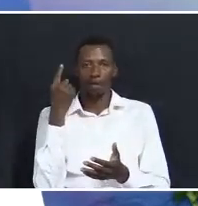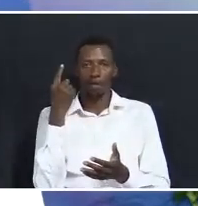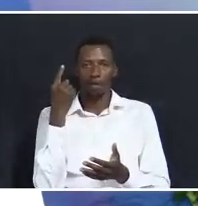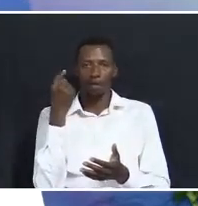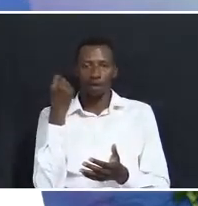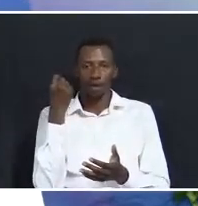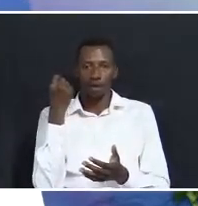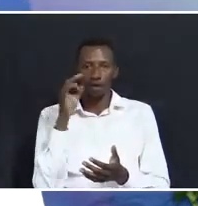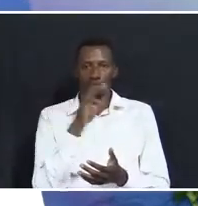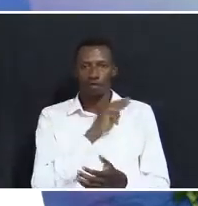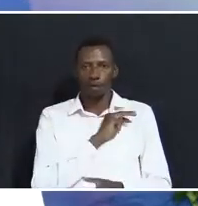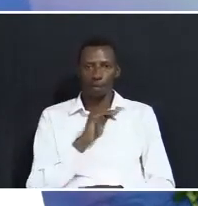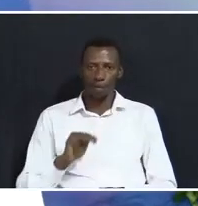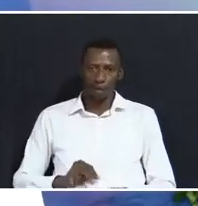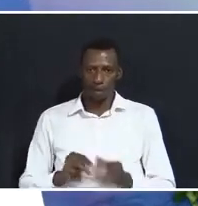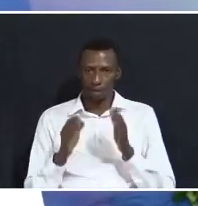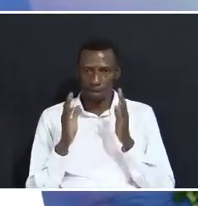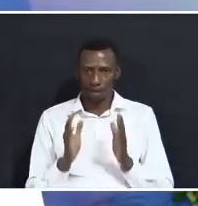was.